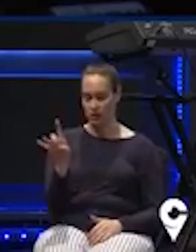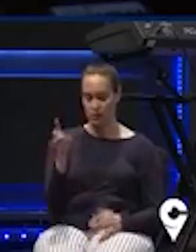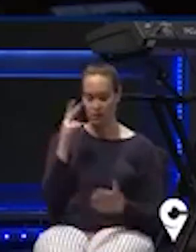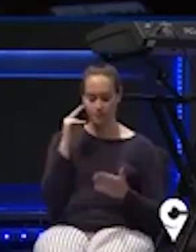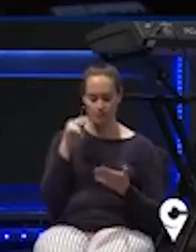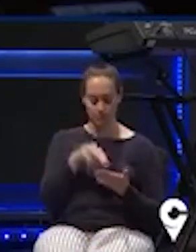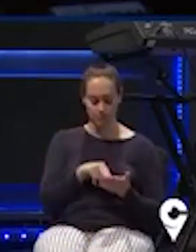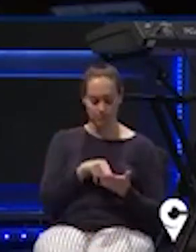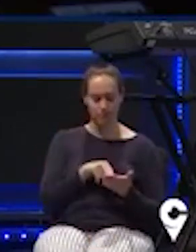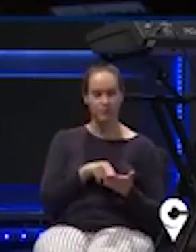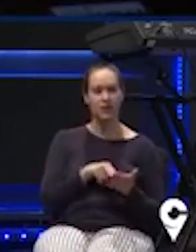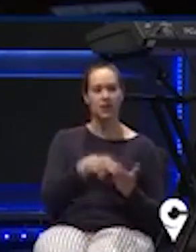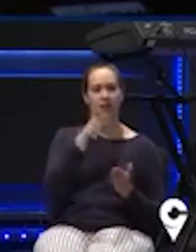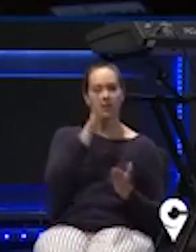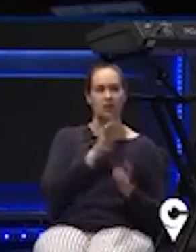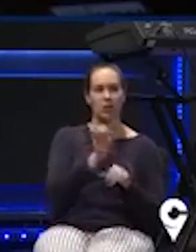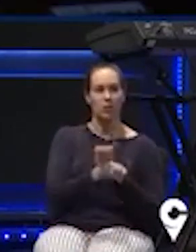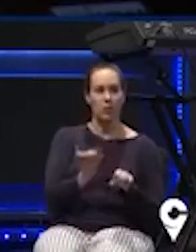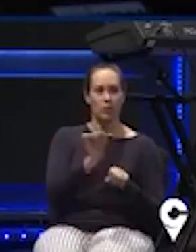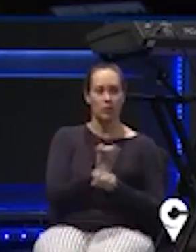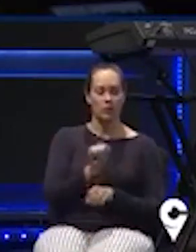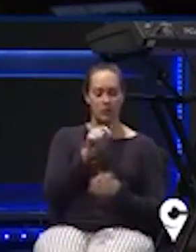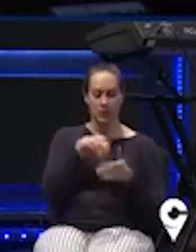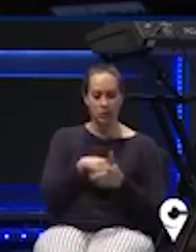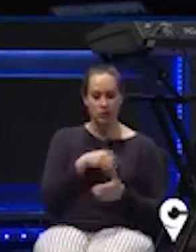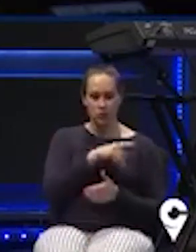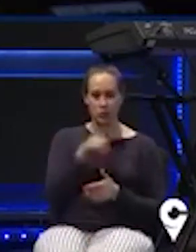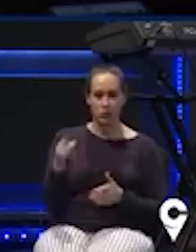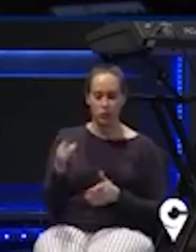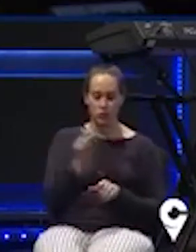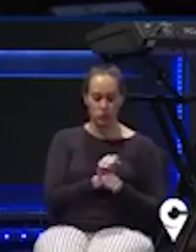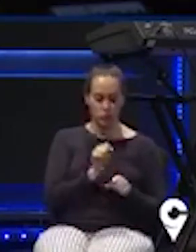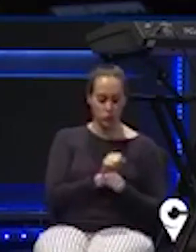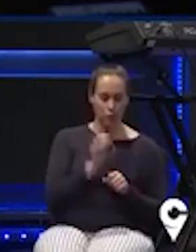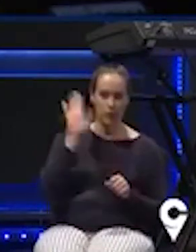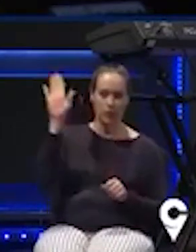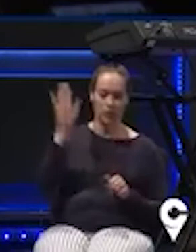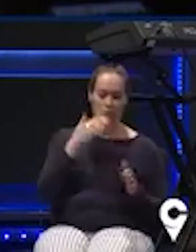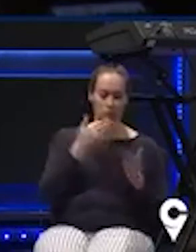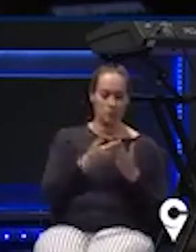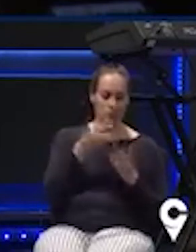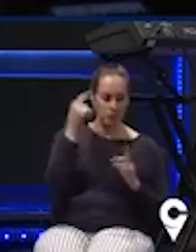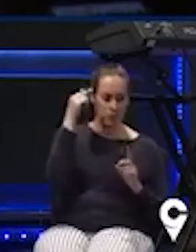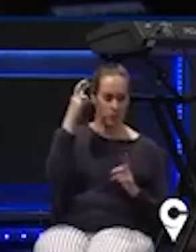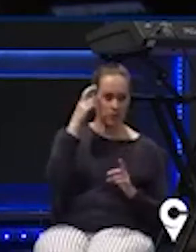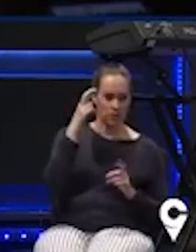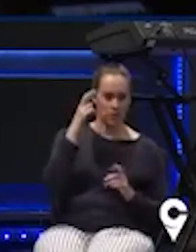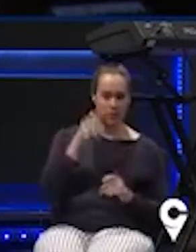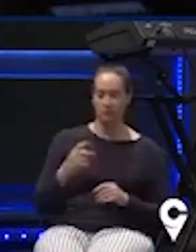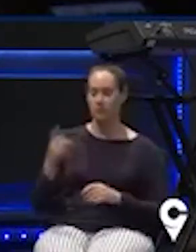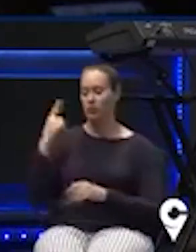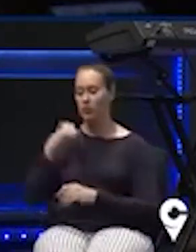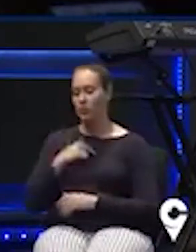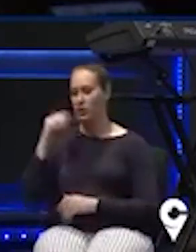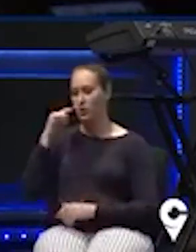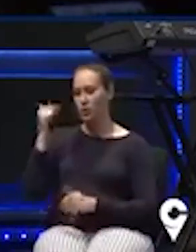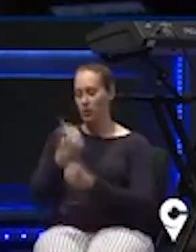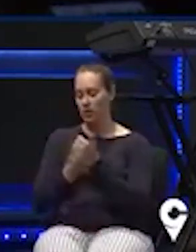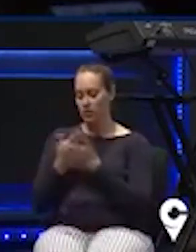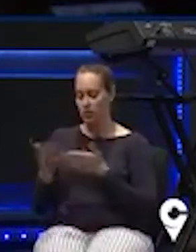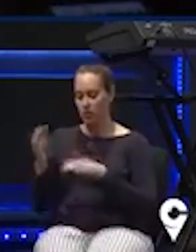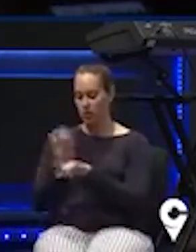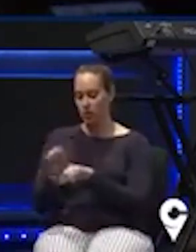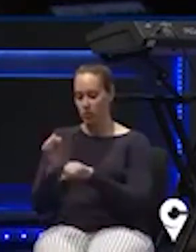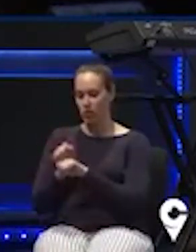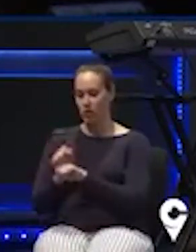who works in you to will and to act according to his good purpose. Romans 8:28. And we know that in all things God works for the good of those who love